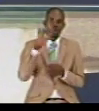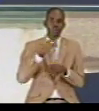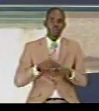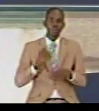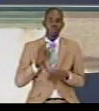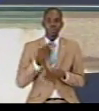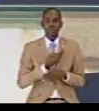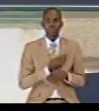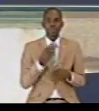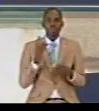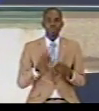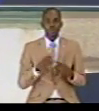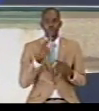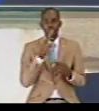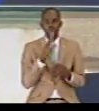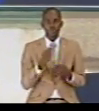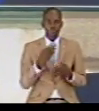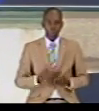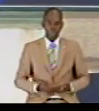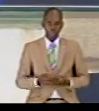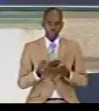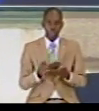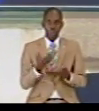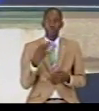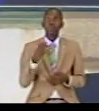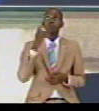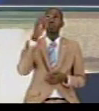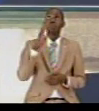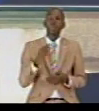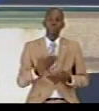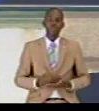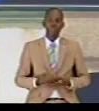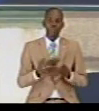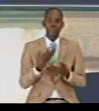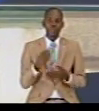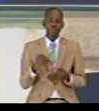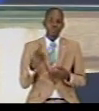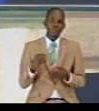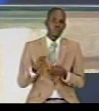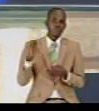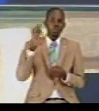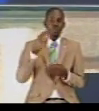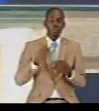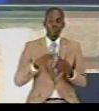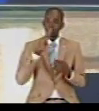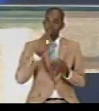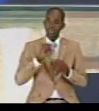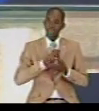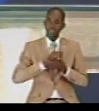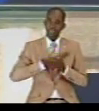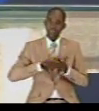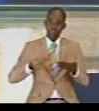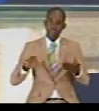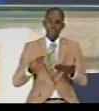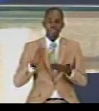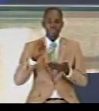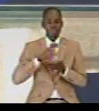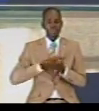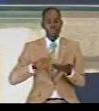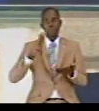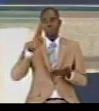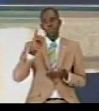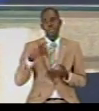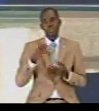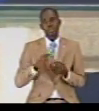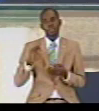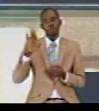be born of God, born of the Spirit, to be sanctified, sanctified by the Spirit,